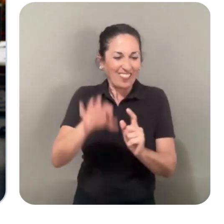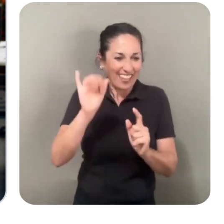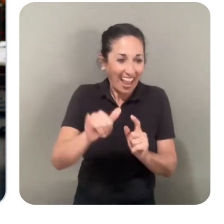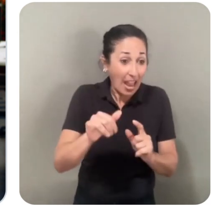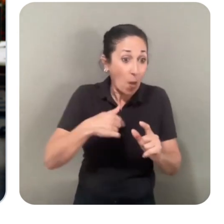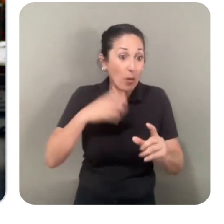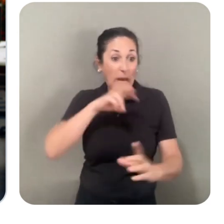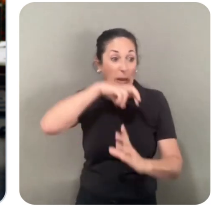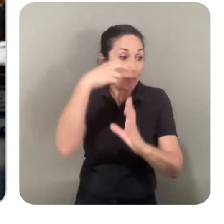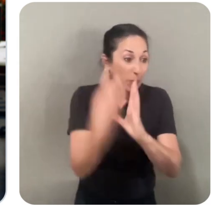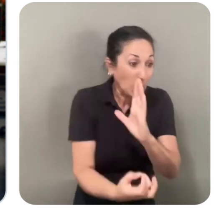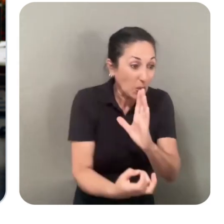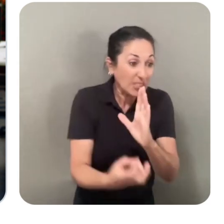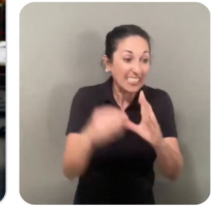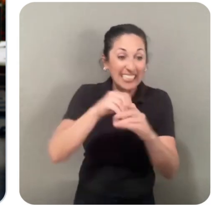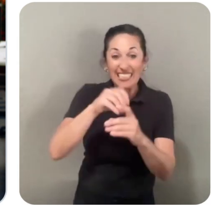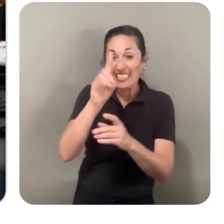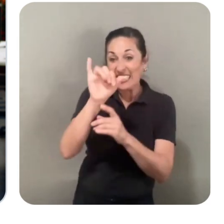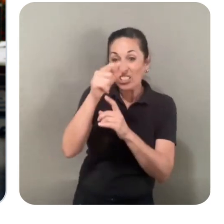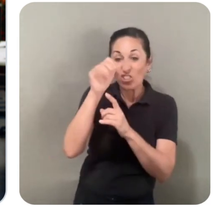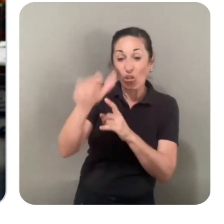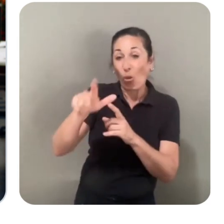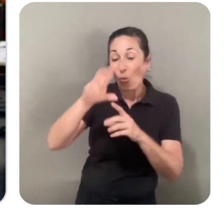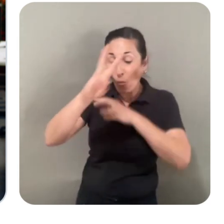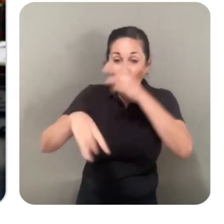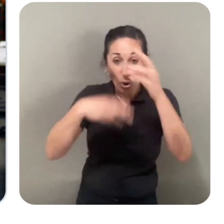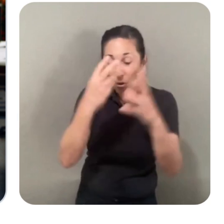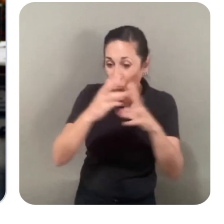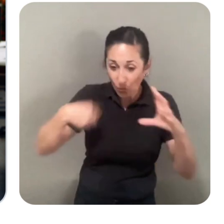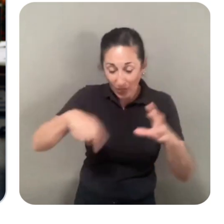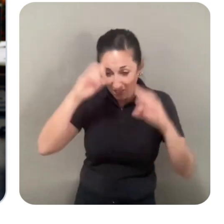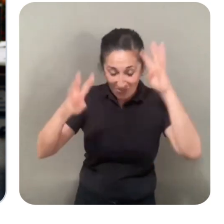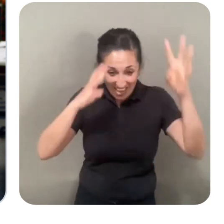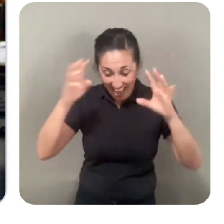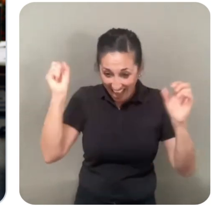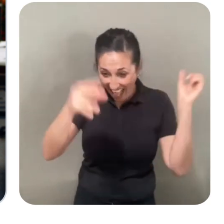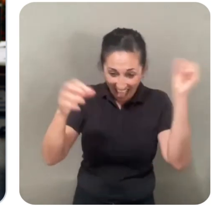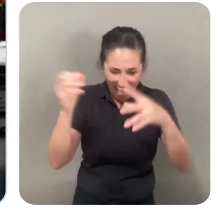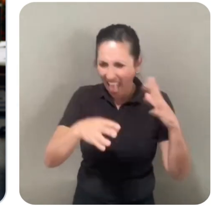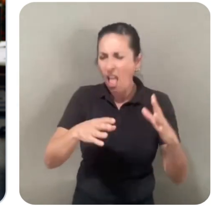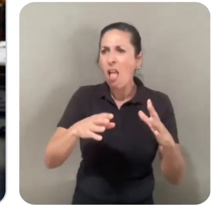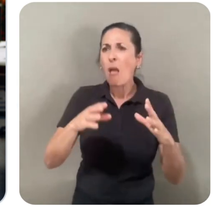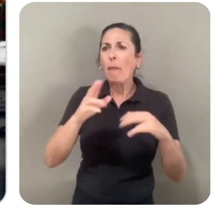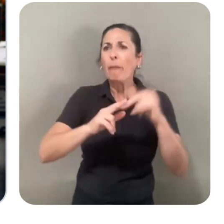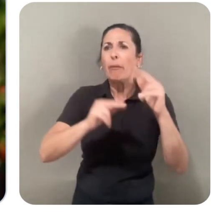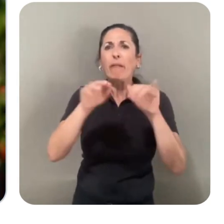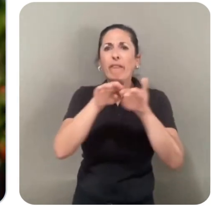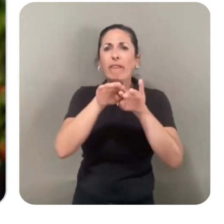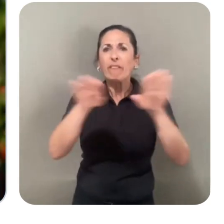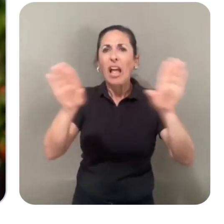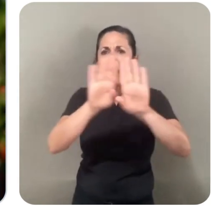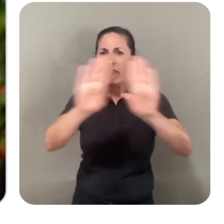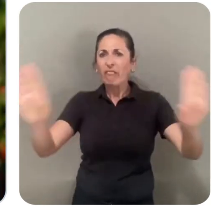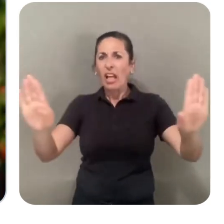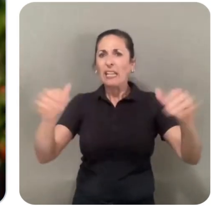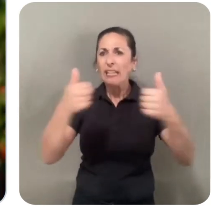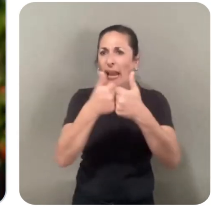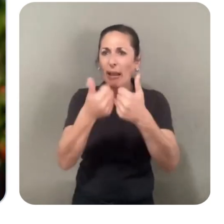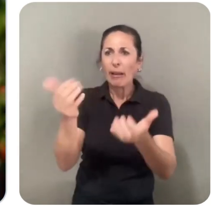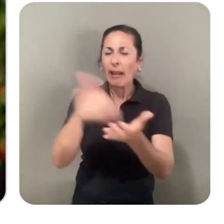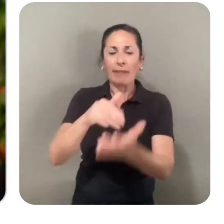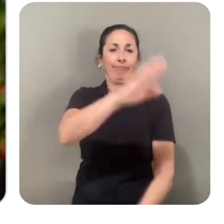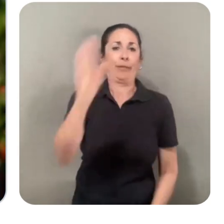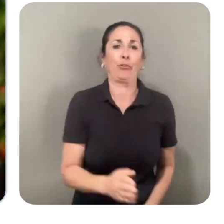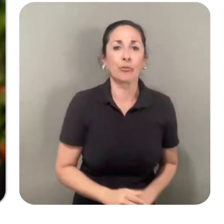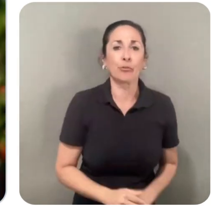we immersed ourselves in a digital world we had created, we knew we could never build a flat screen game again. However, we were